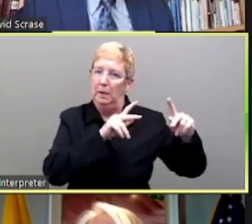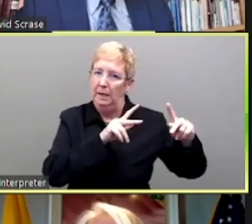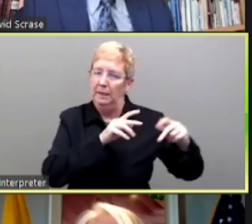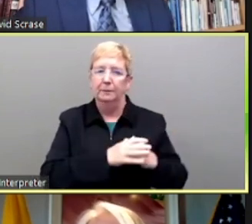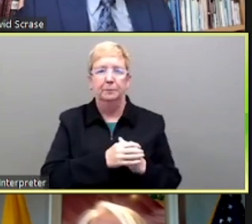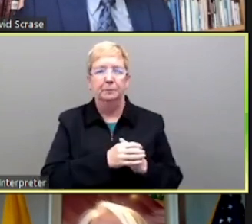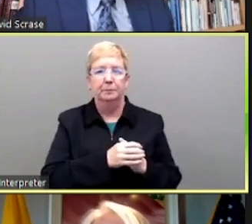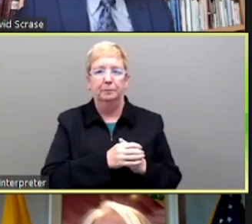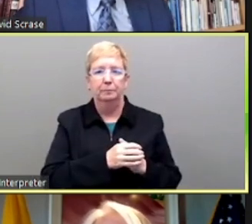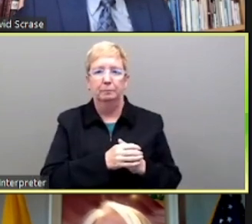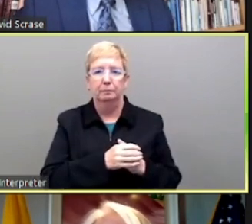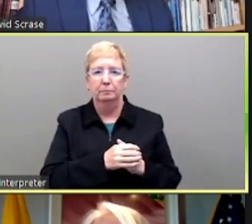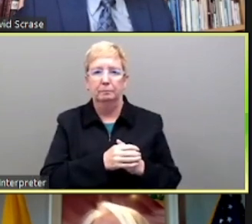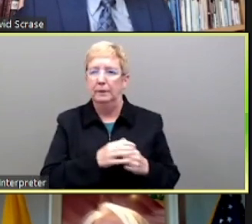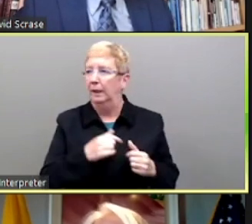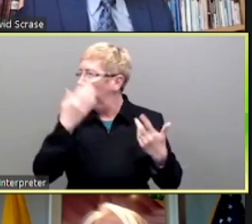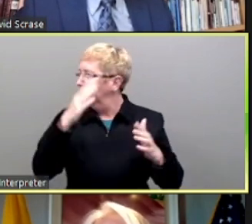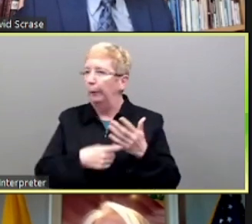I don't know what's happening, guys.